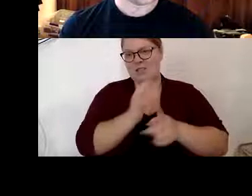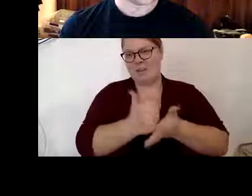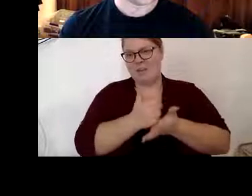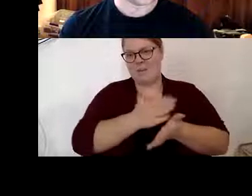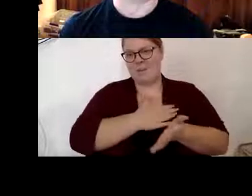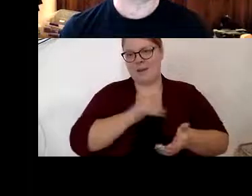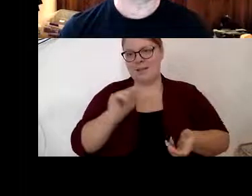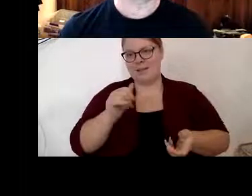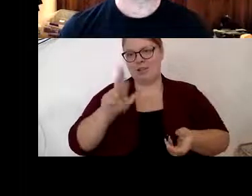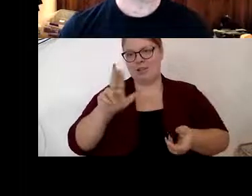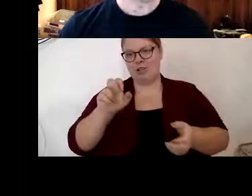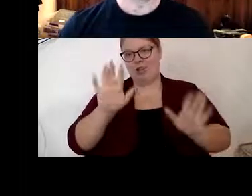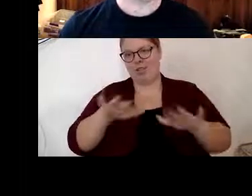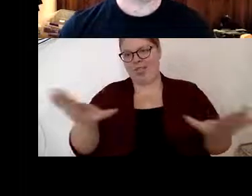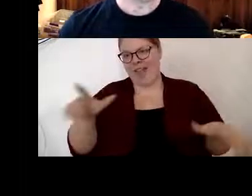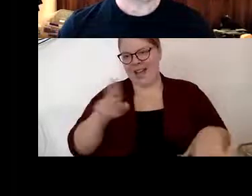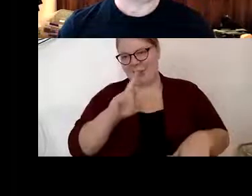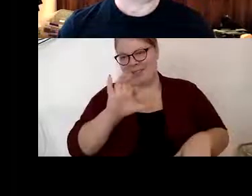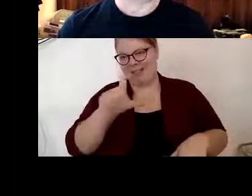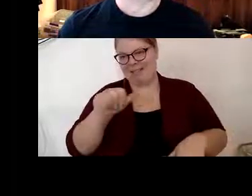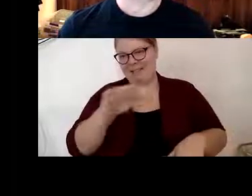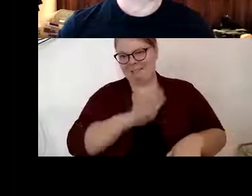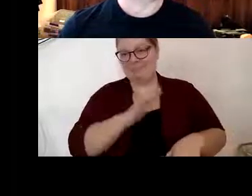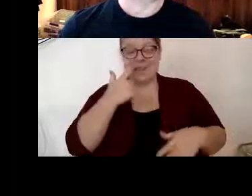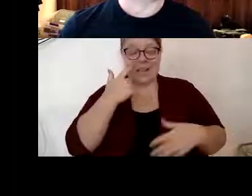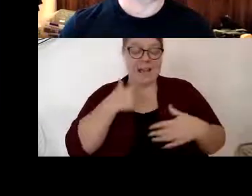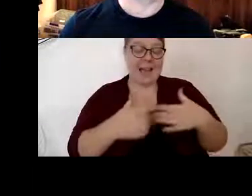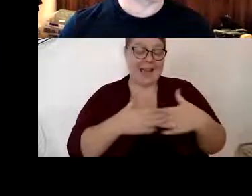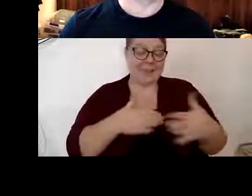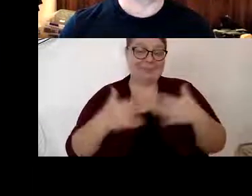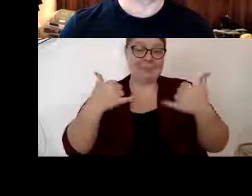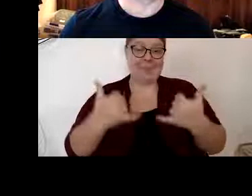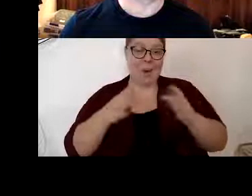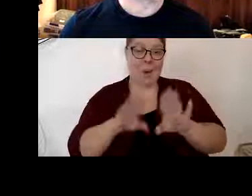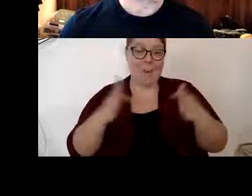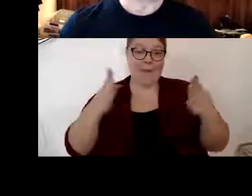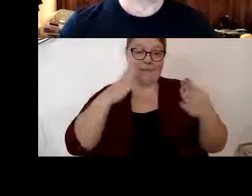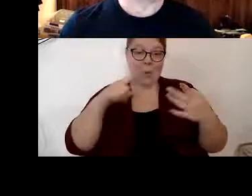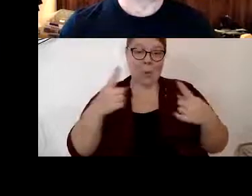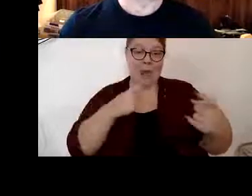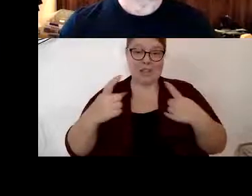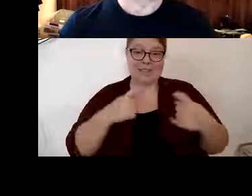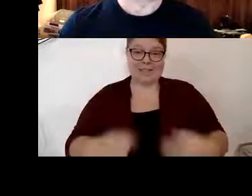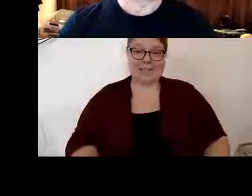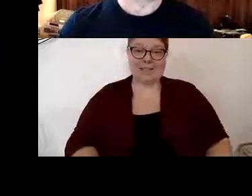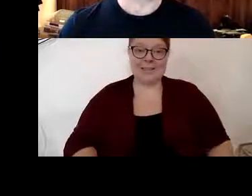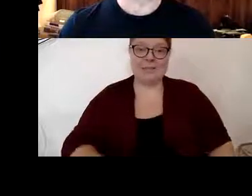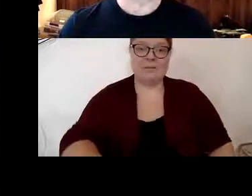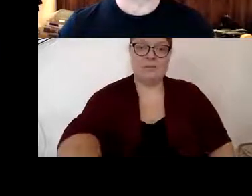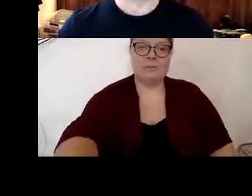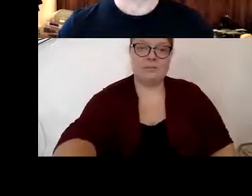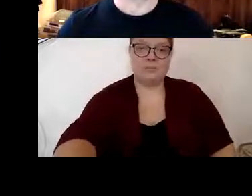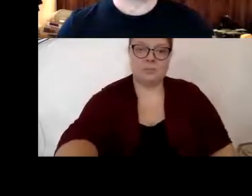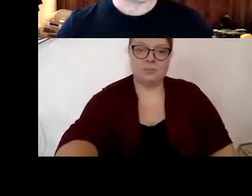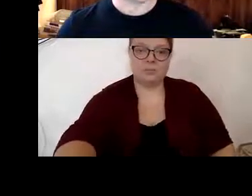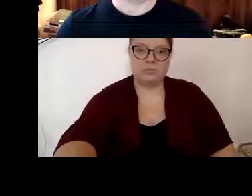tenure and all the rest of that at UCLA. So now I want to kind of just open this up to questions. And by the way, if you